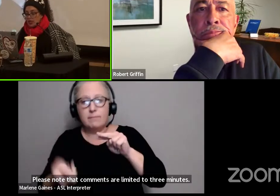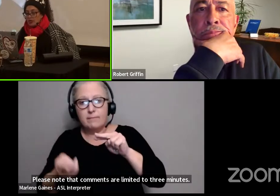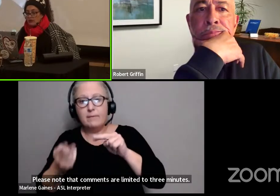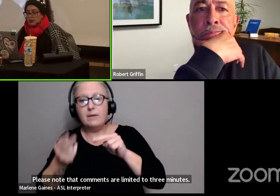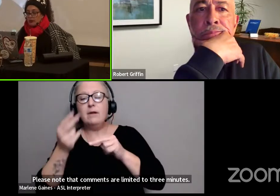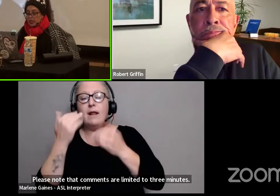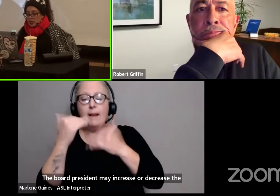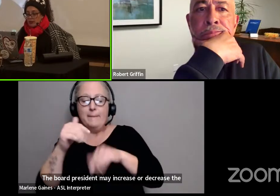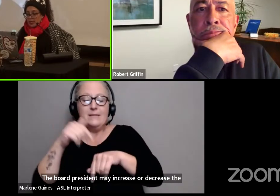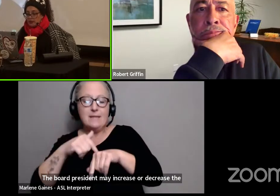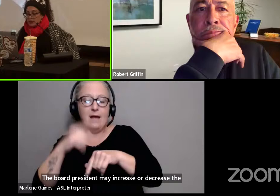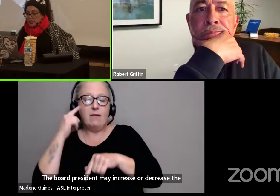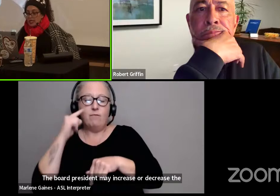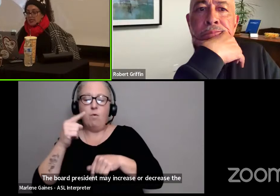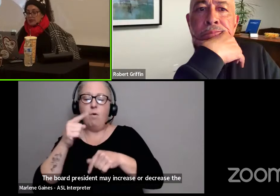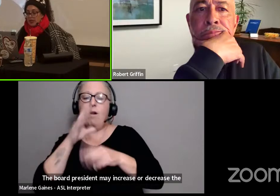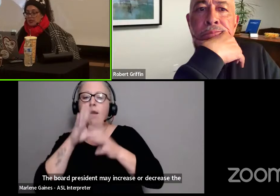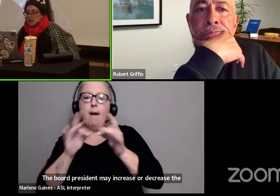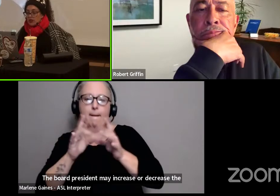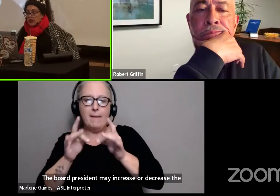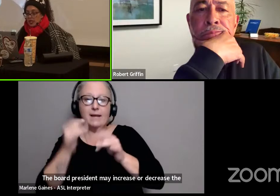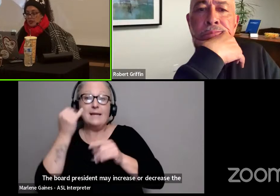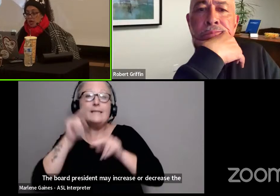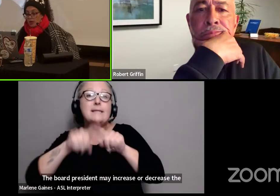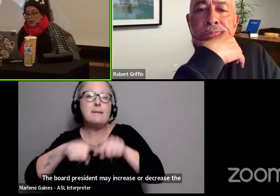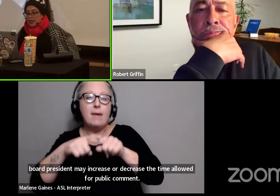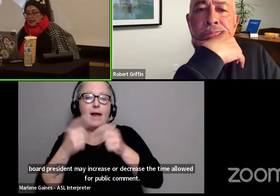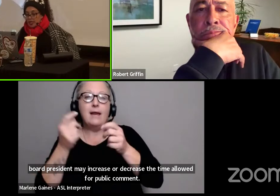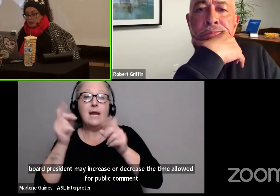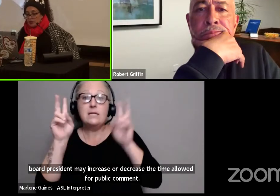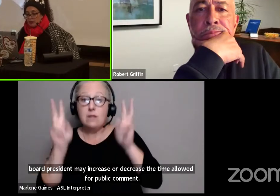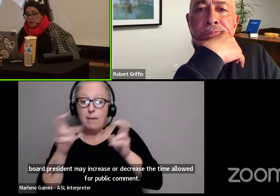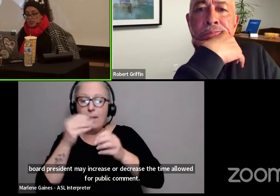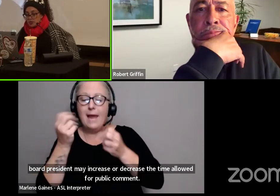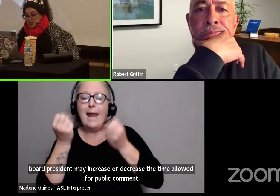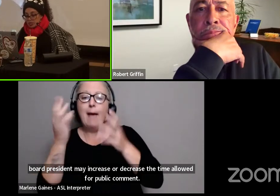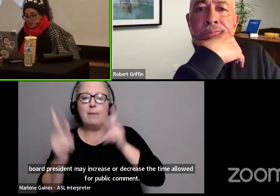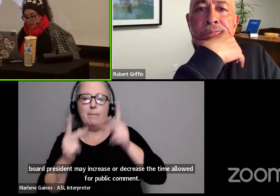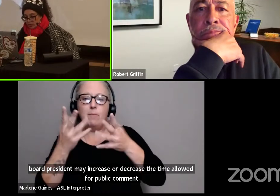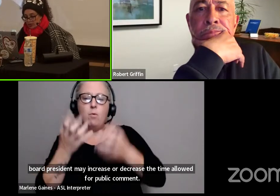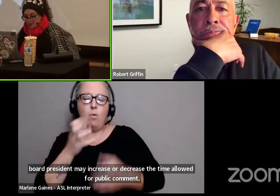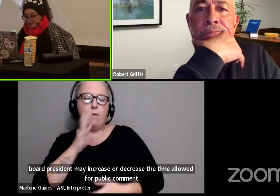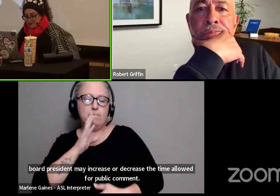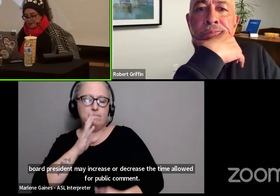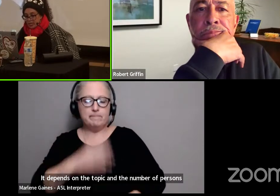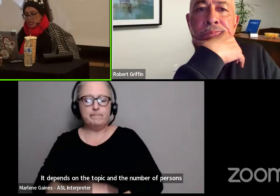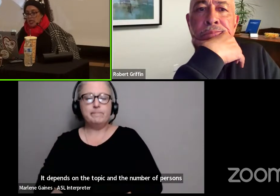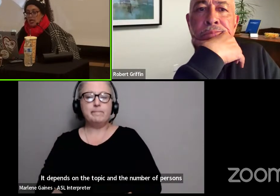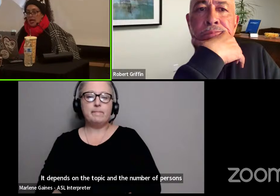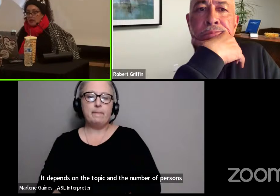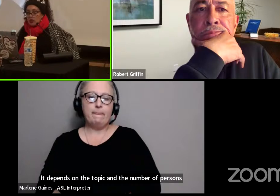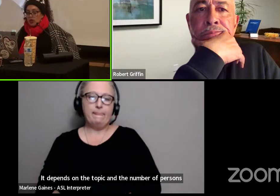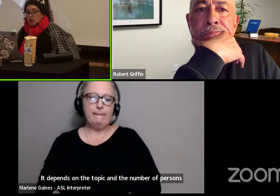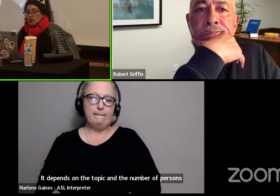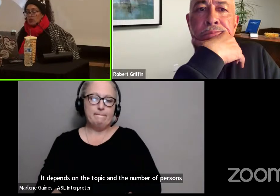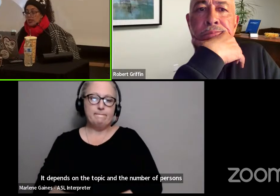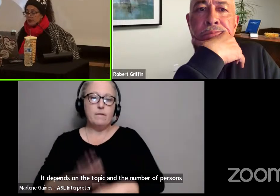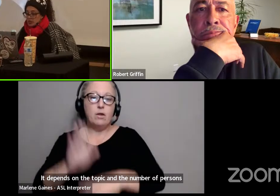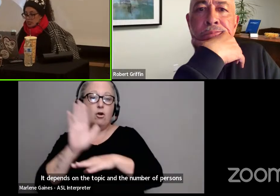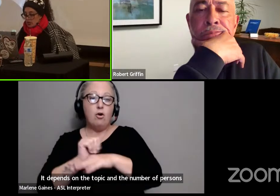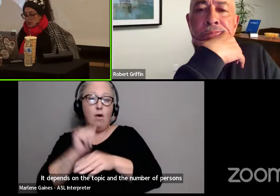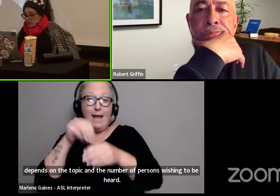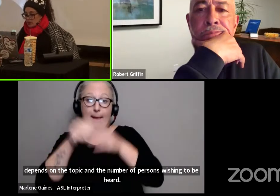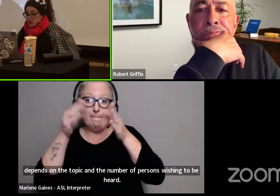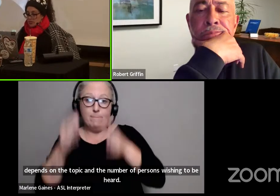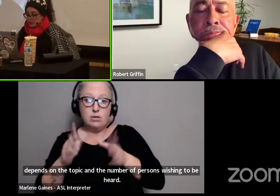allowed for public comment. It depends on the topic and the number of persons wishing to be heard. I will call on